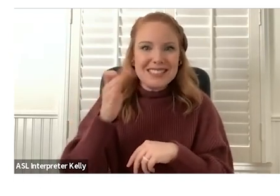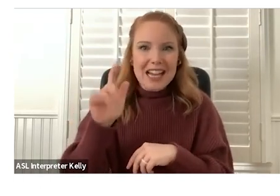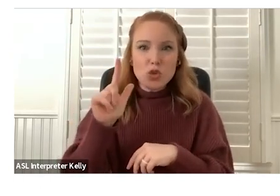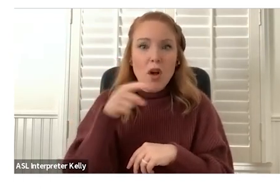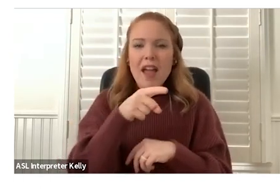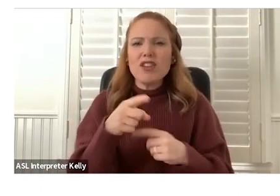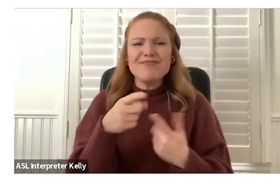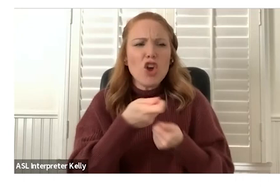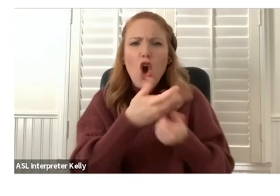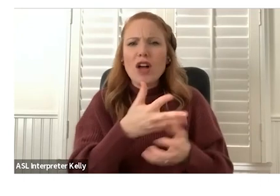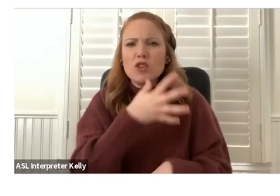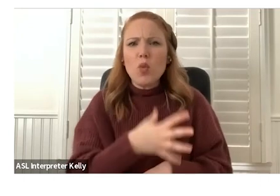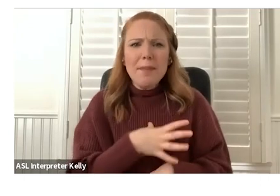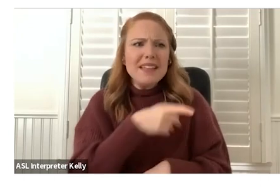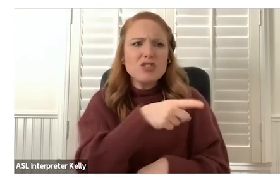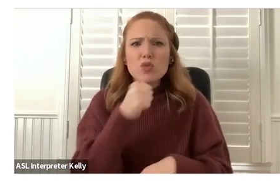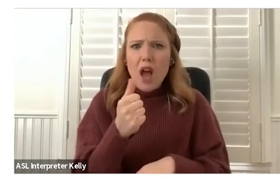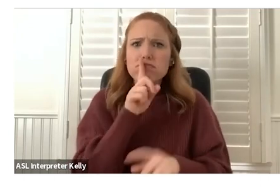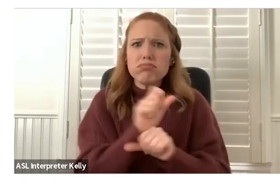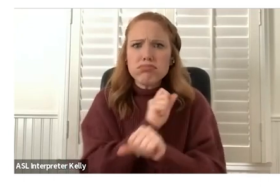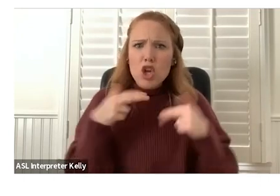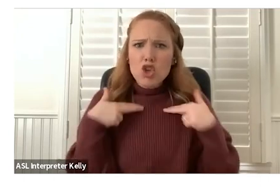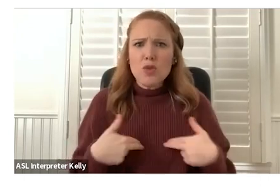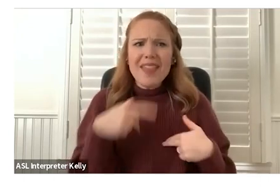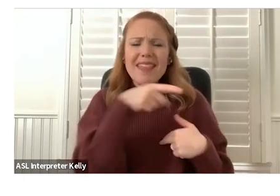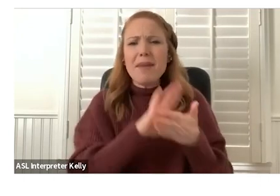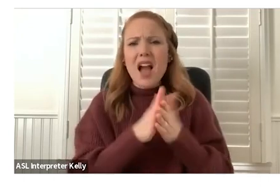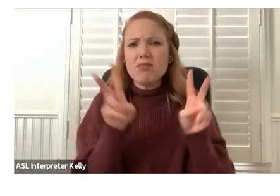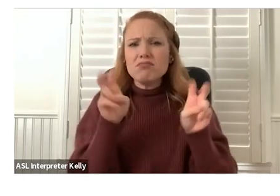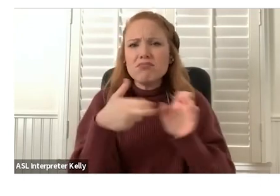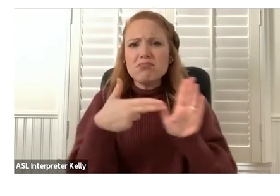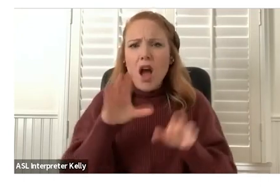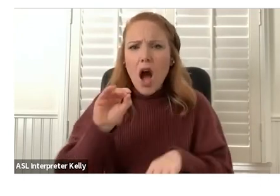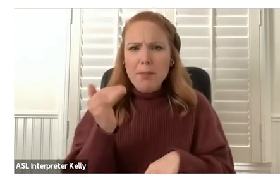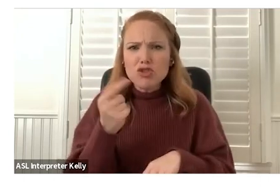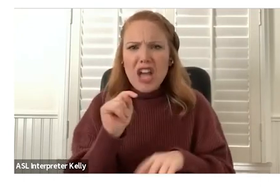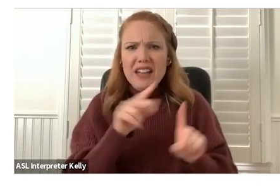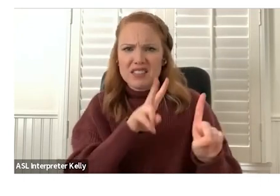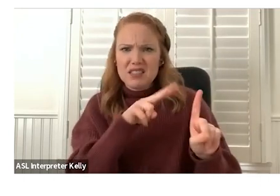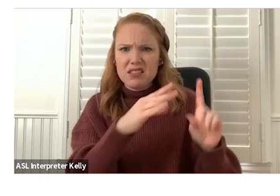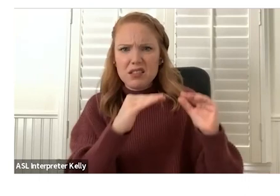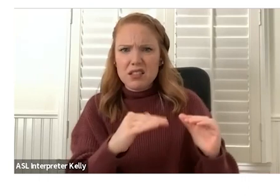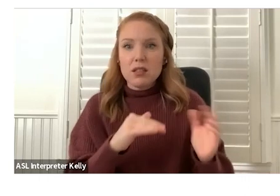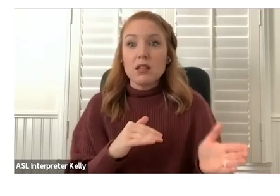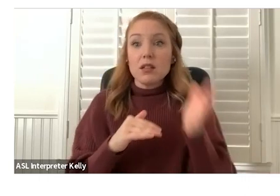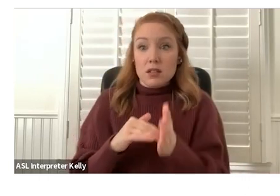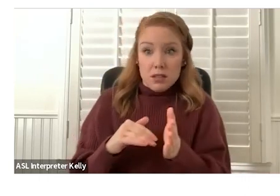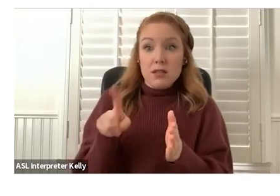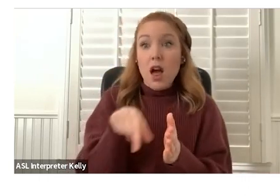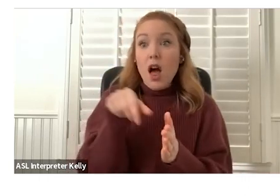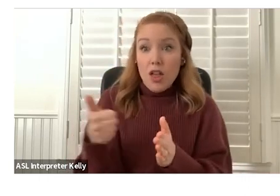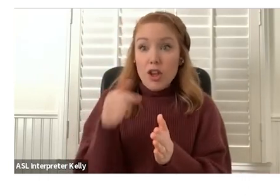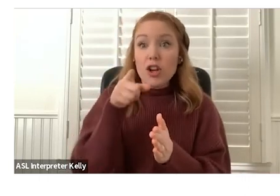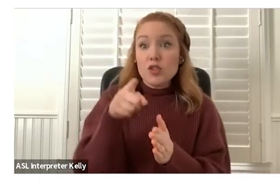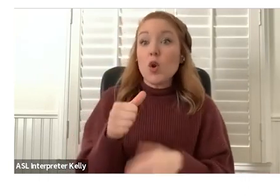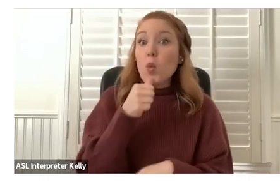weren't producing culture, they weren't active in any sense. And they were just drinking tea, sitting around, napping,